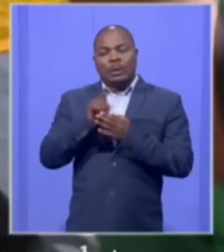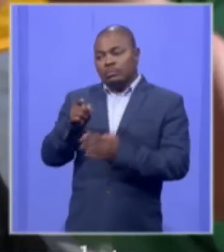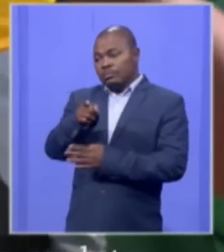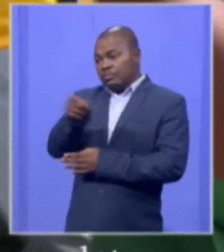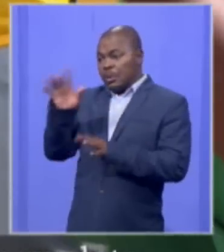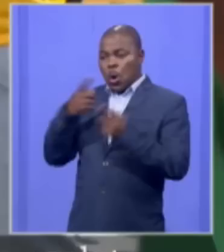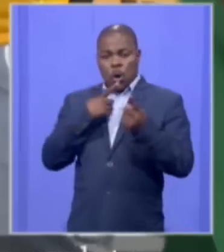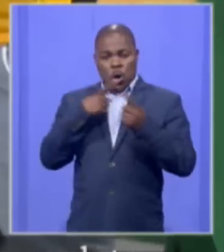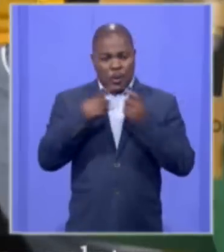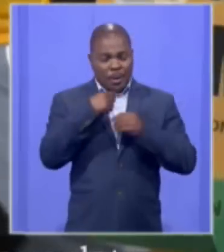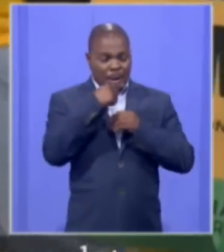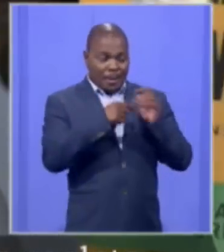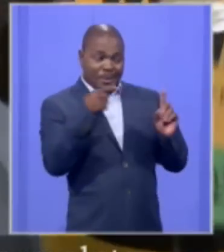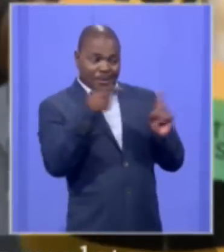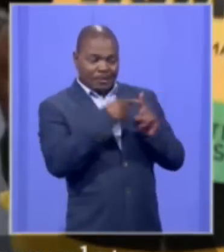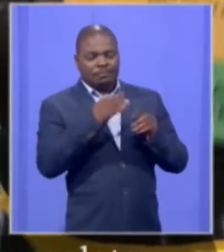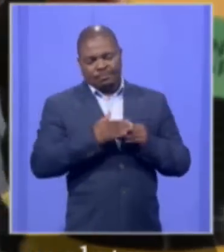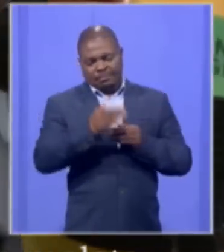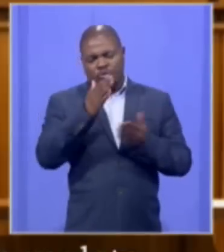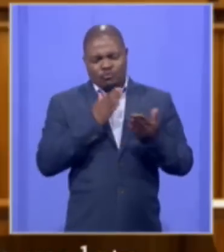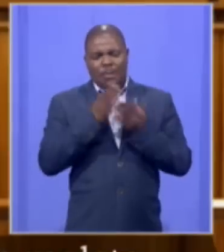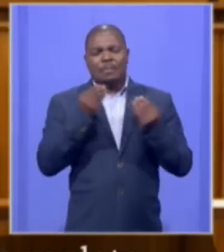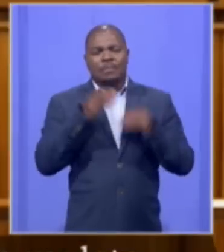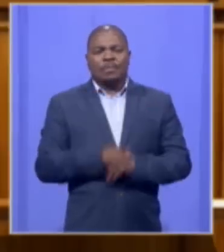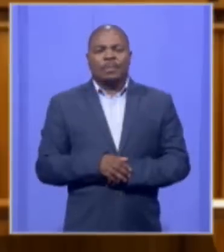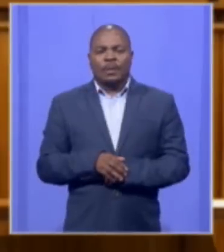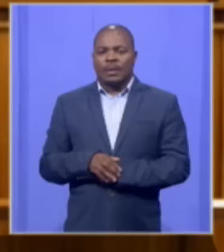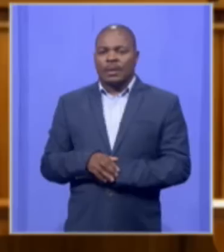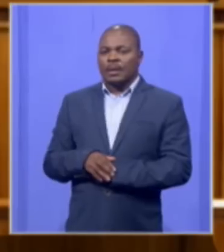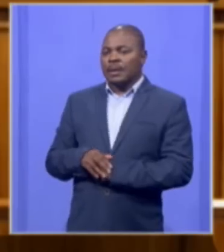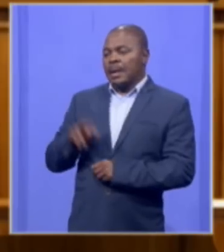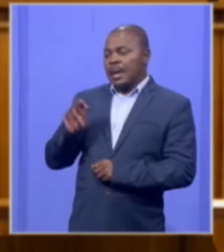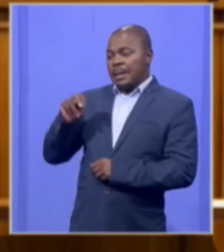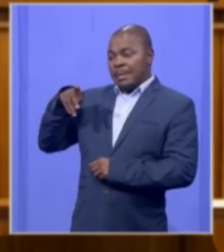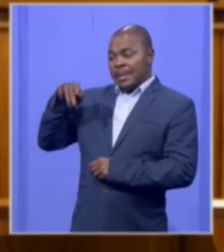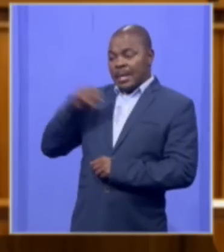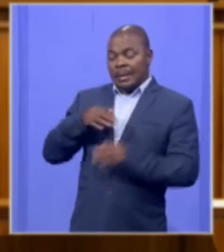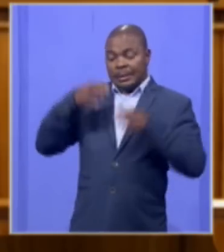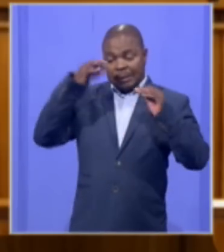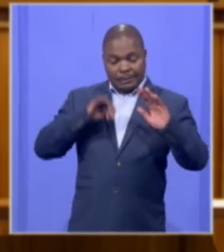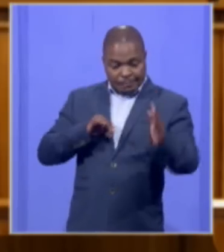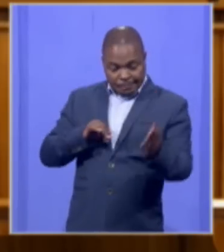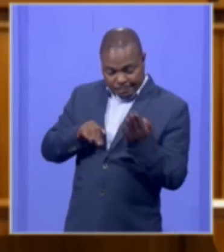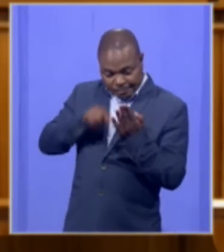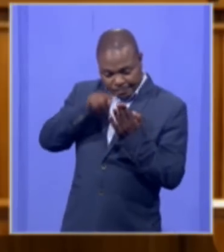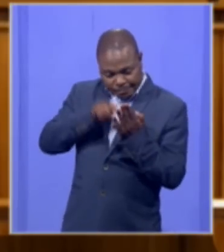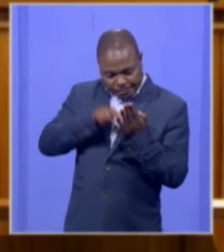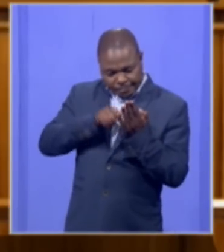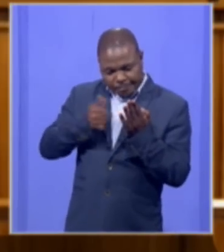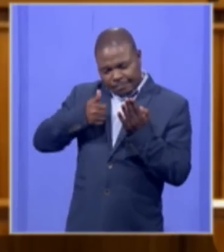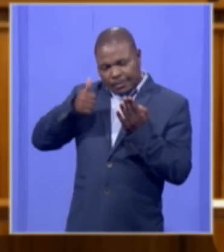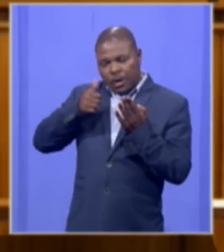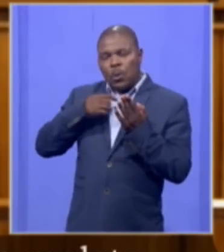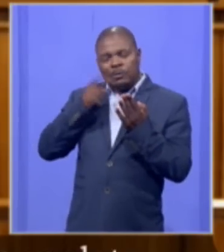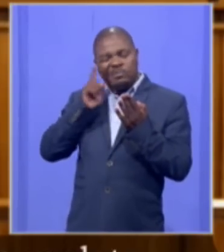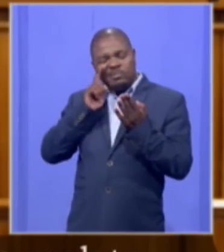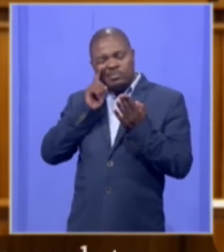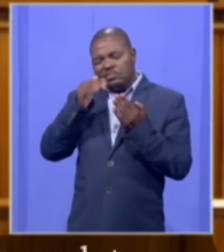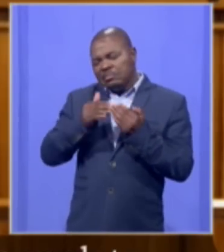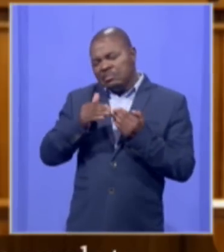ba Omotoso ba hwetša toka. Once the leadership of the NPA study the judgment, we will weigh our options that